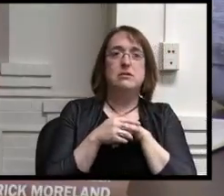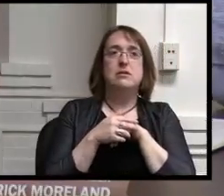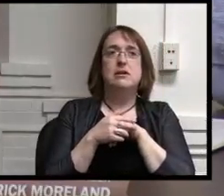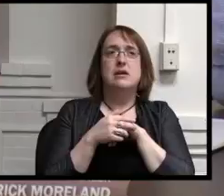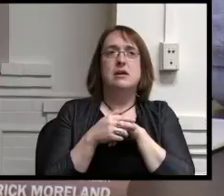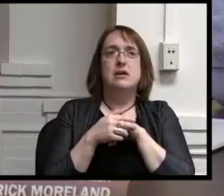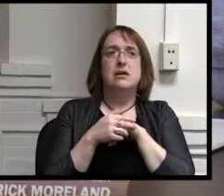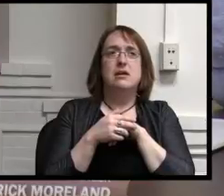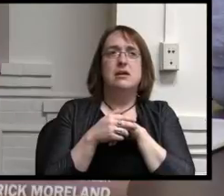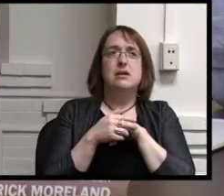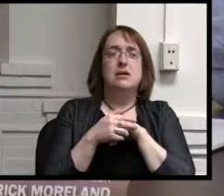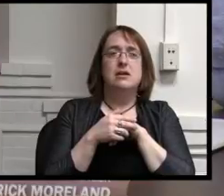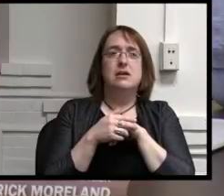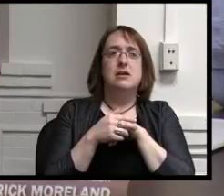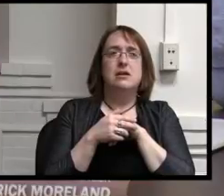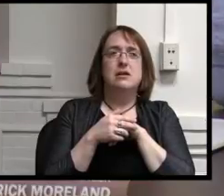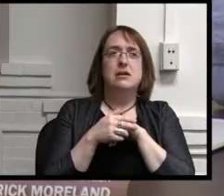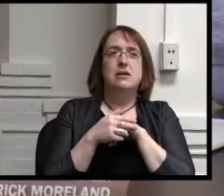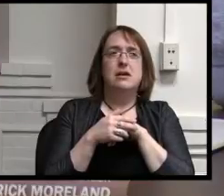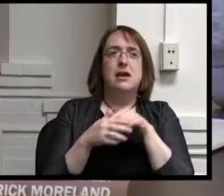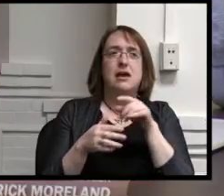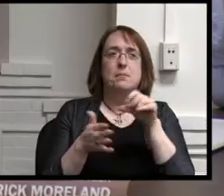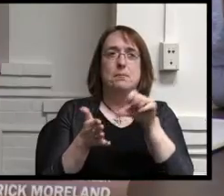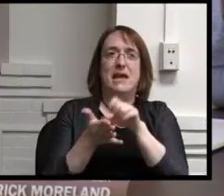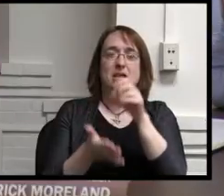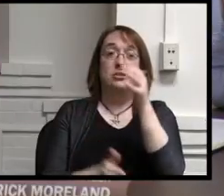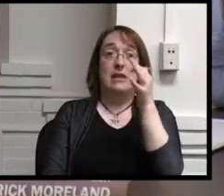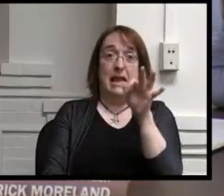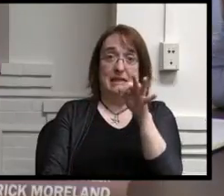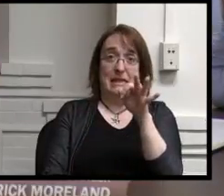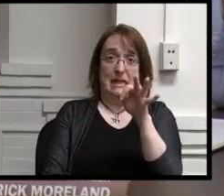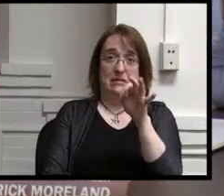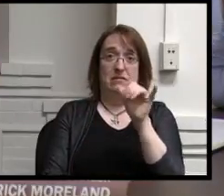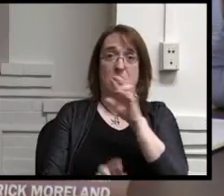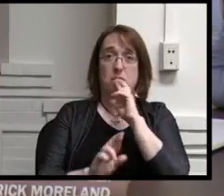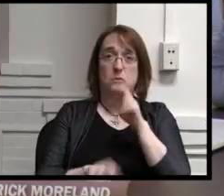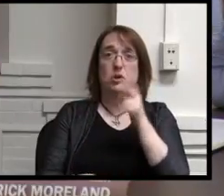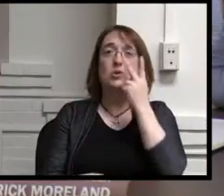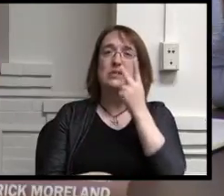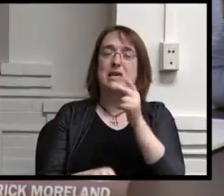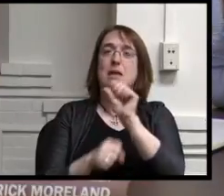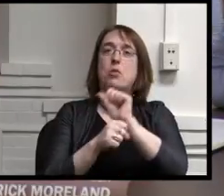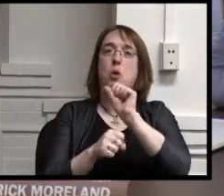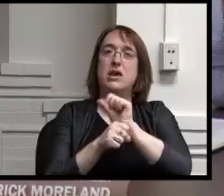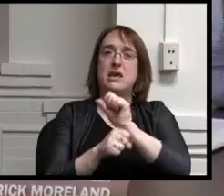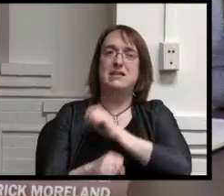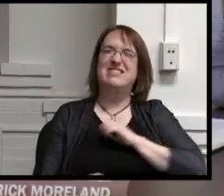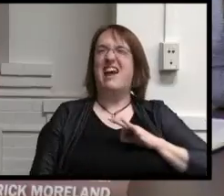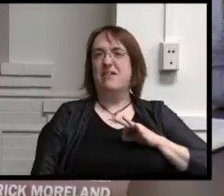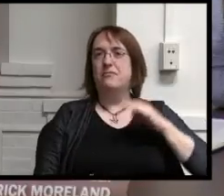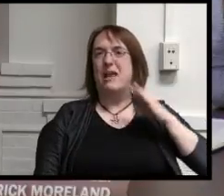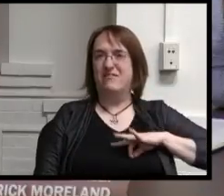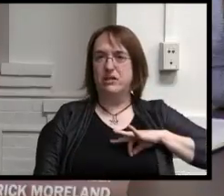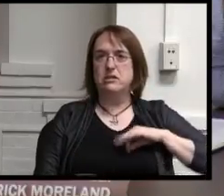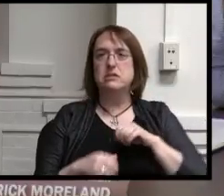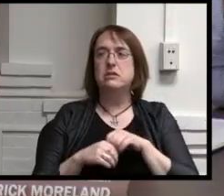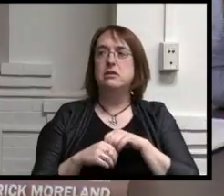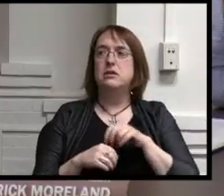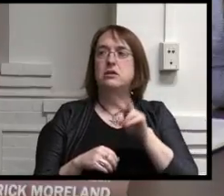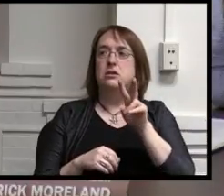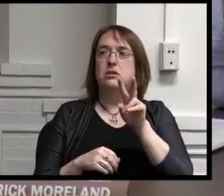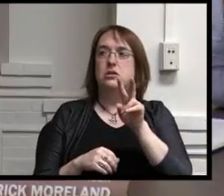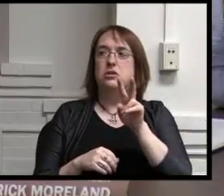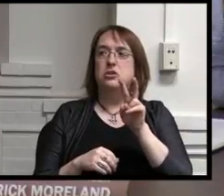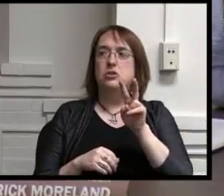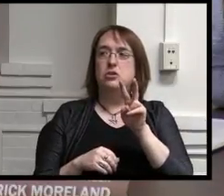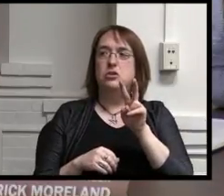go flip to the first page 19, you can see employee benefits, 253,000.